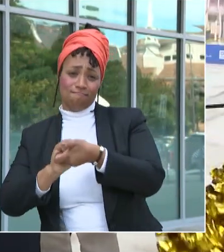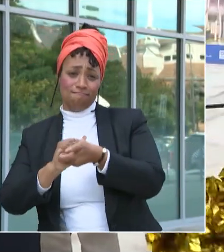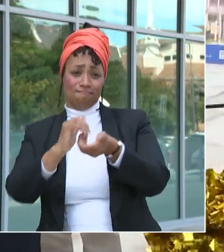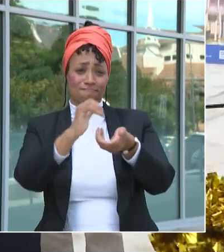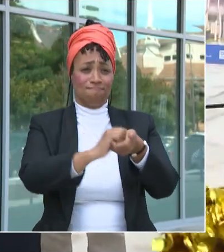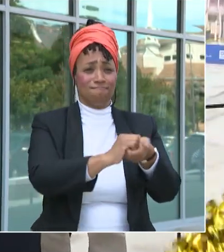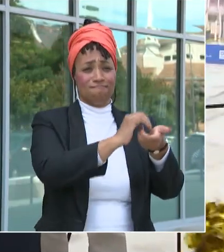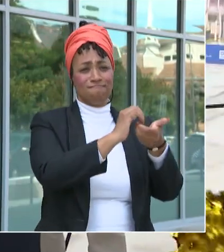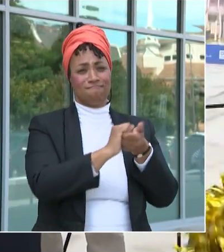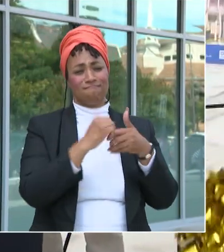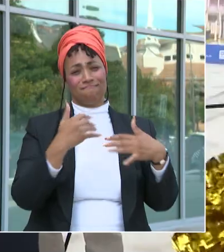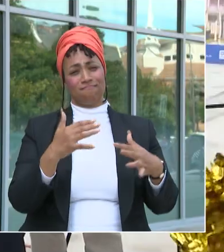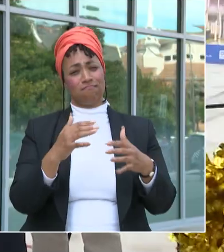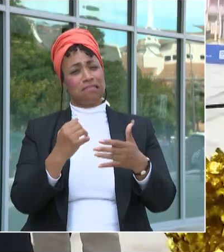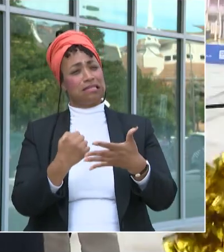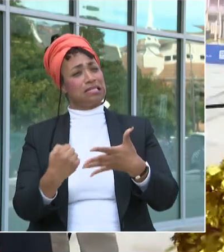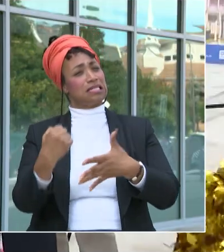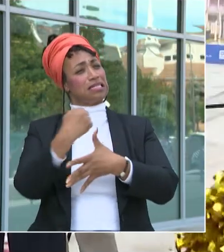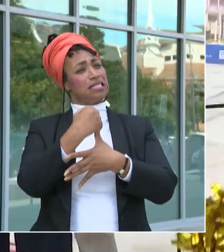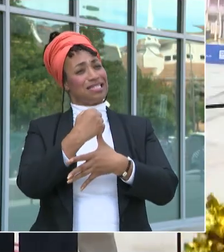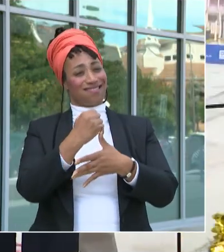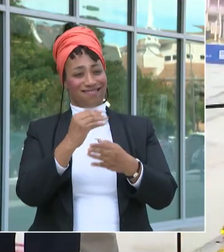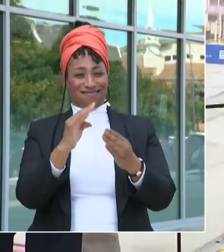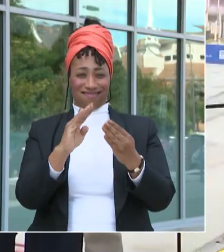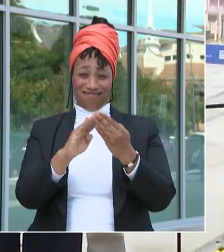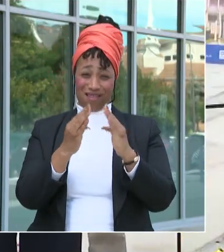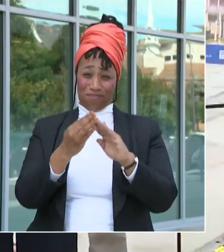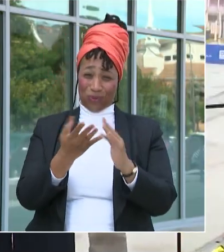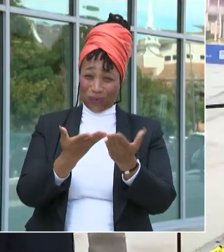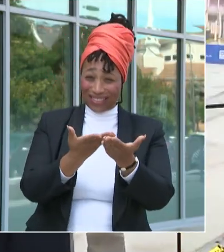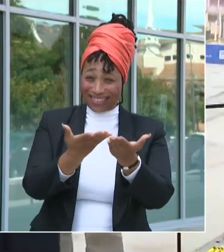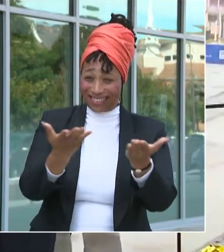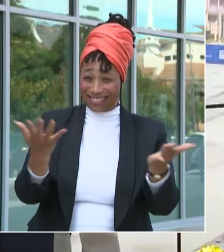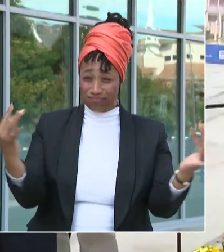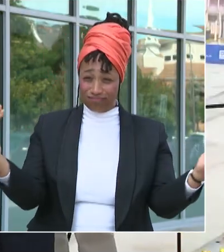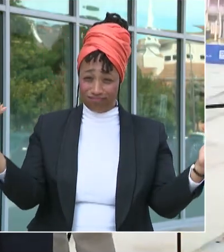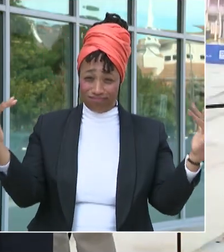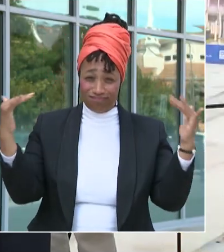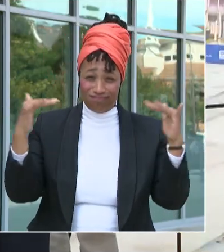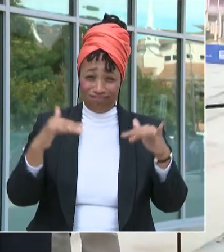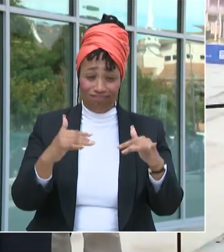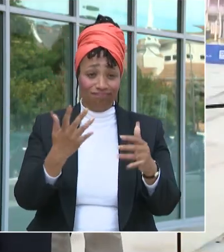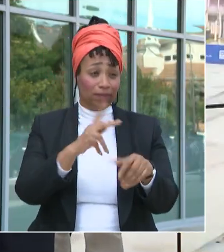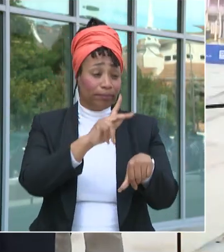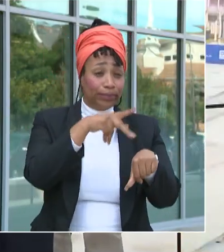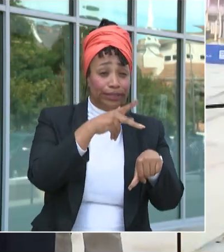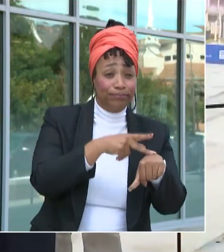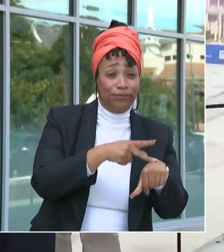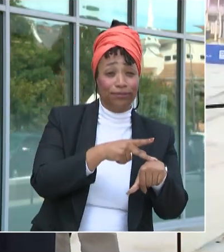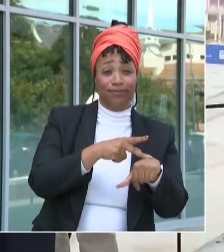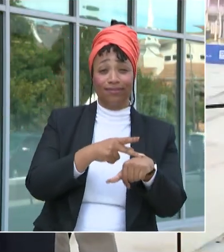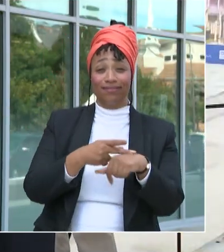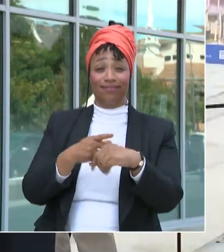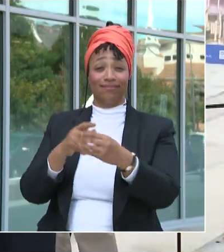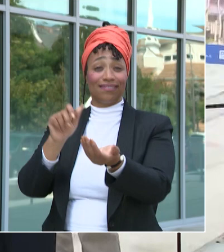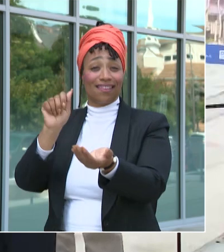Truesdell principal, Ms. Foster, and also to the local community, the ANC, school board members, and our residents. You know, it isn't easy. I get